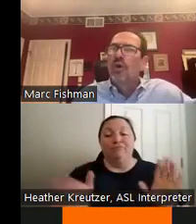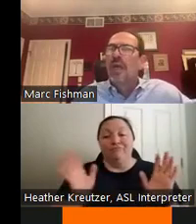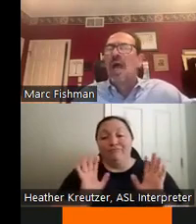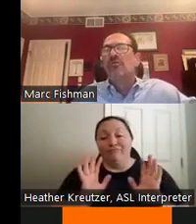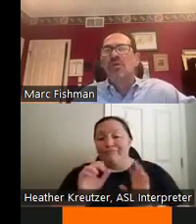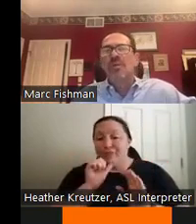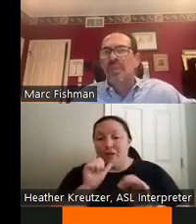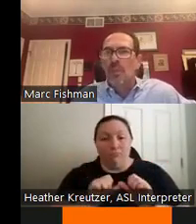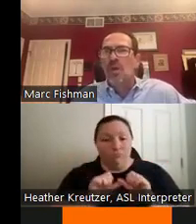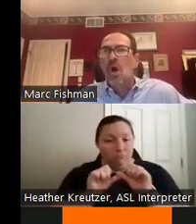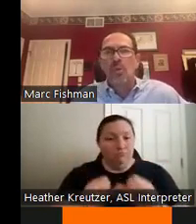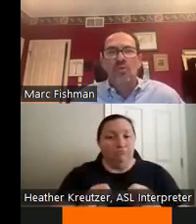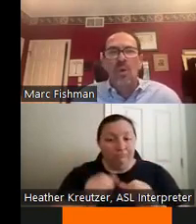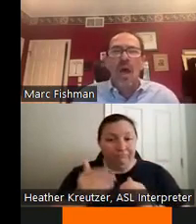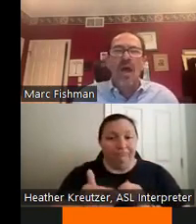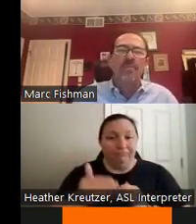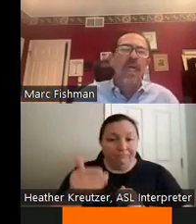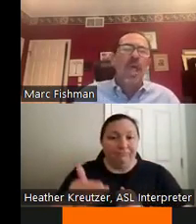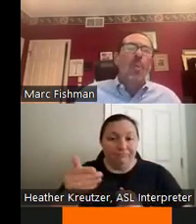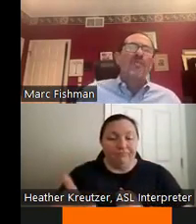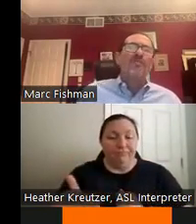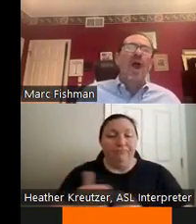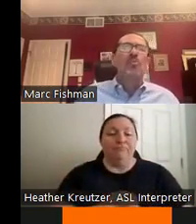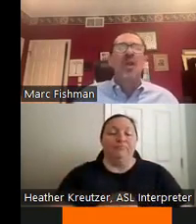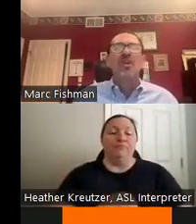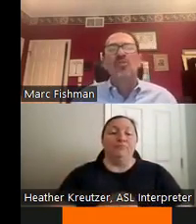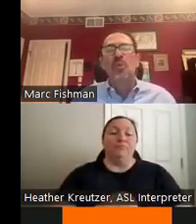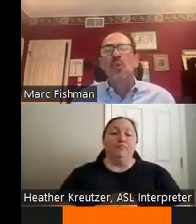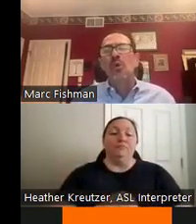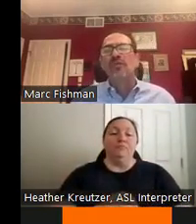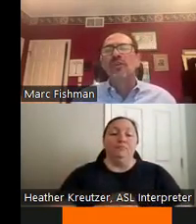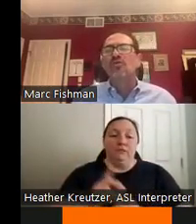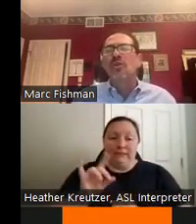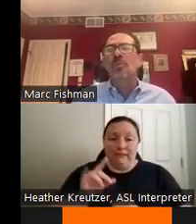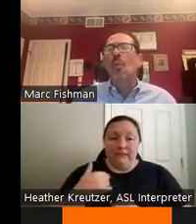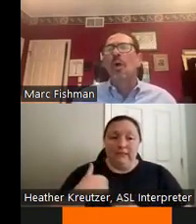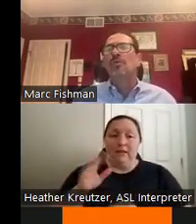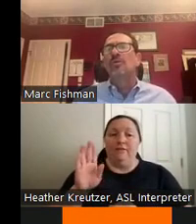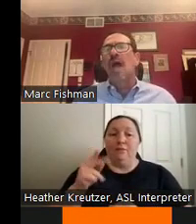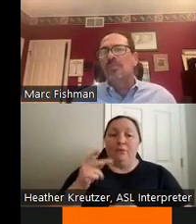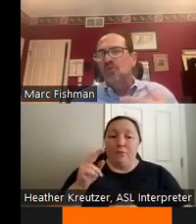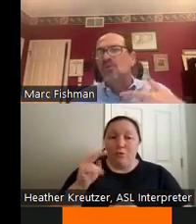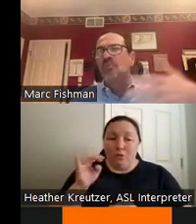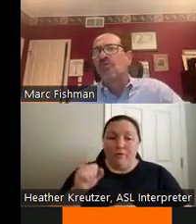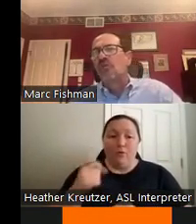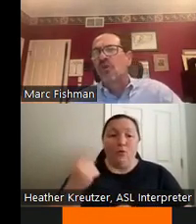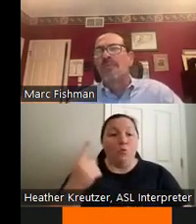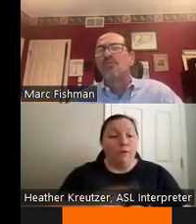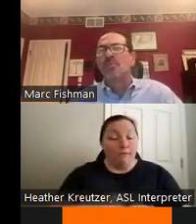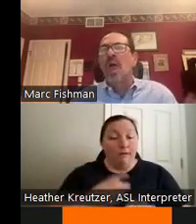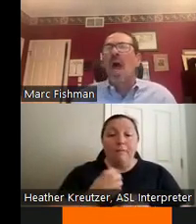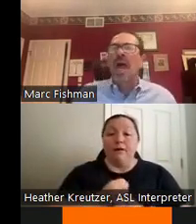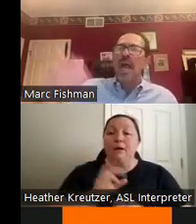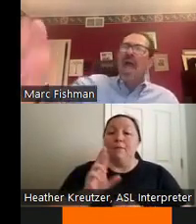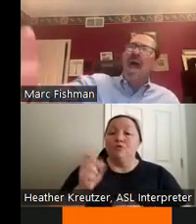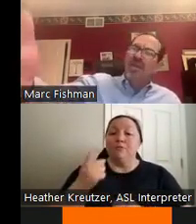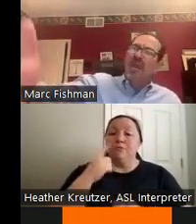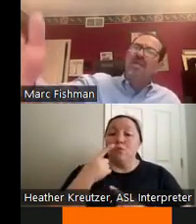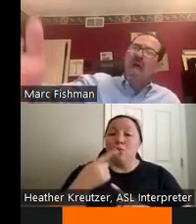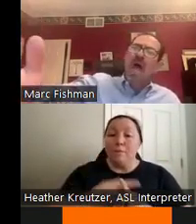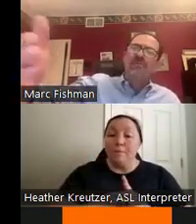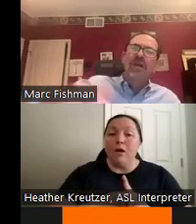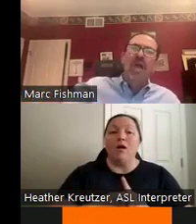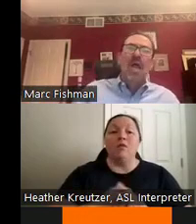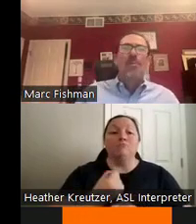the enduring kind of treatment that we know is required. Went for outpatient buprenorphine treatment once, got a prescription for a month's supply,